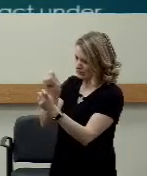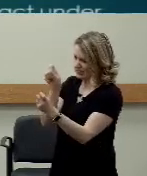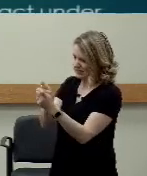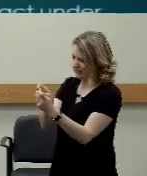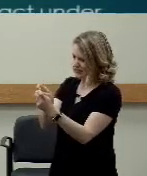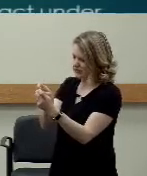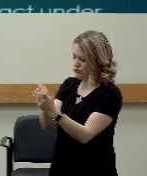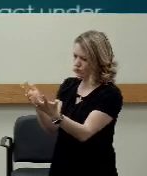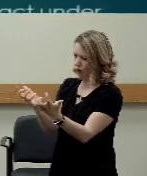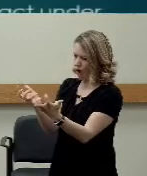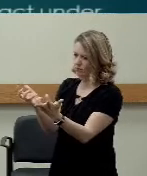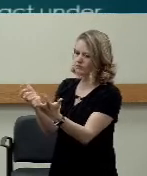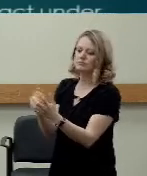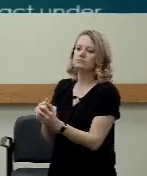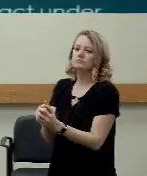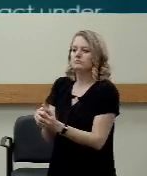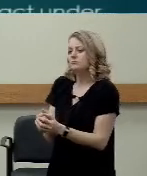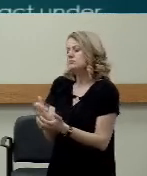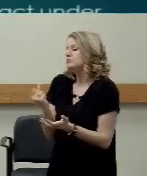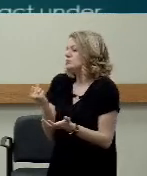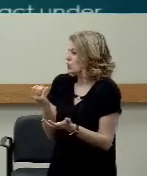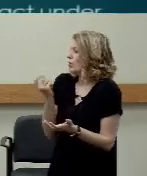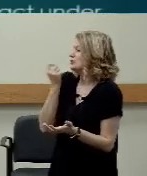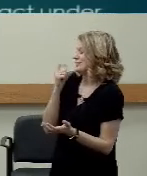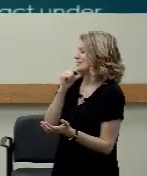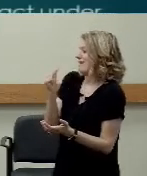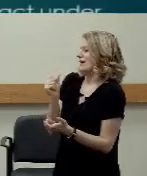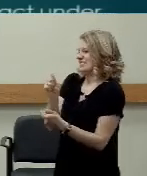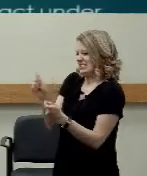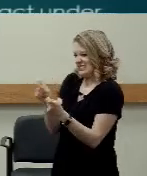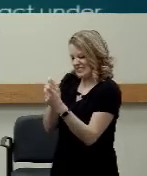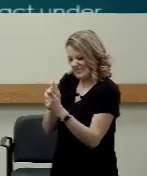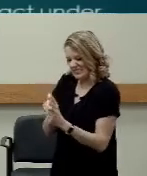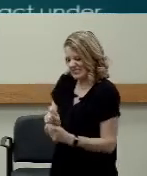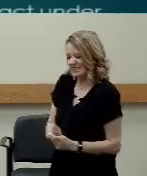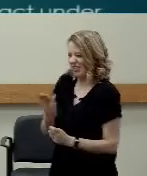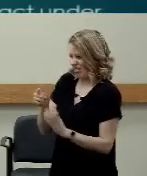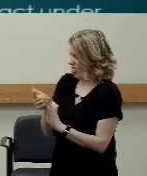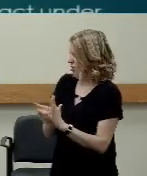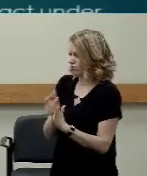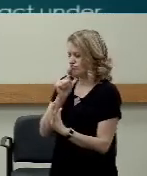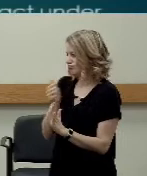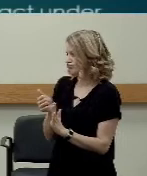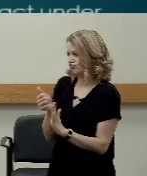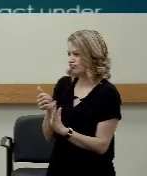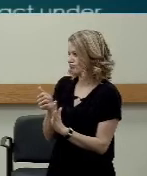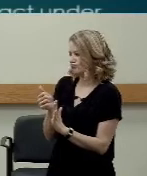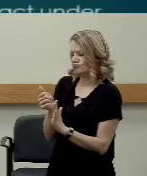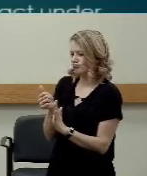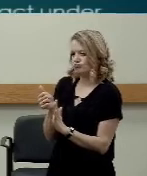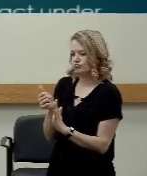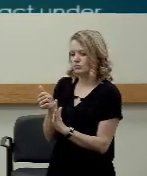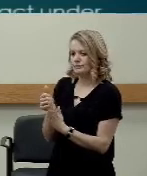laws. So there was a lack of specific details in the